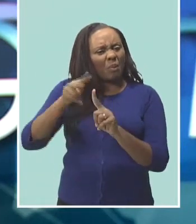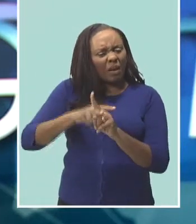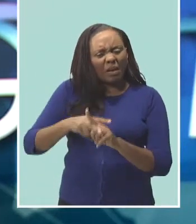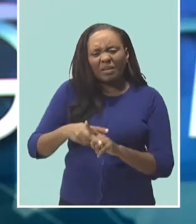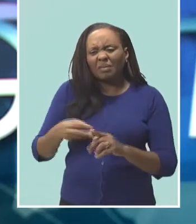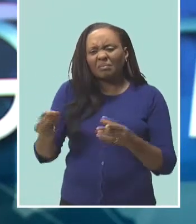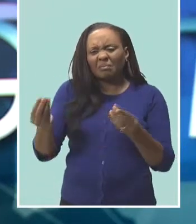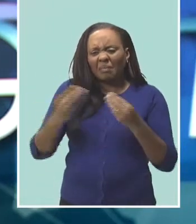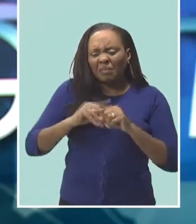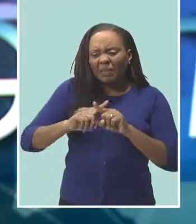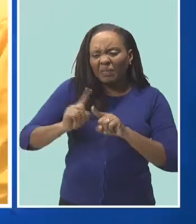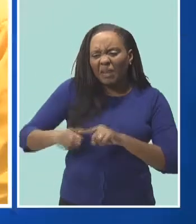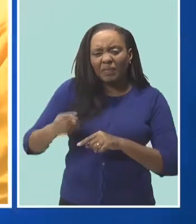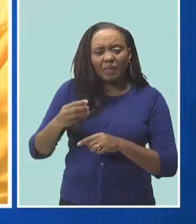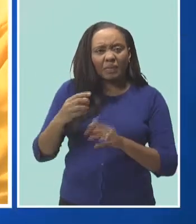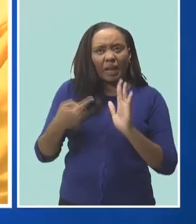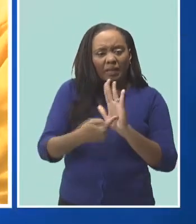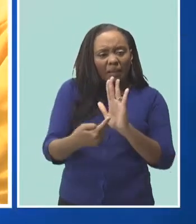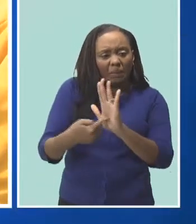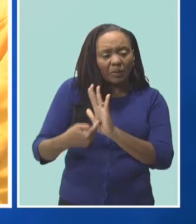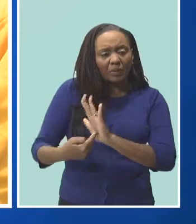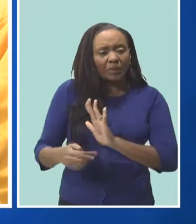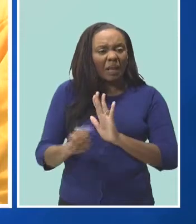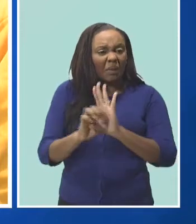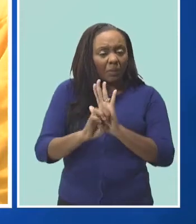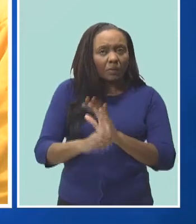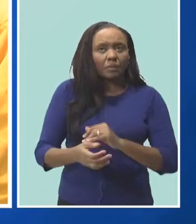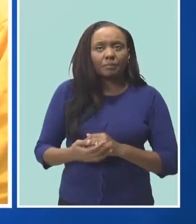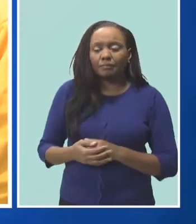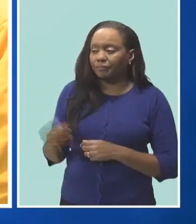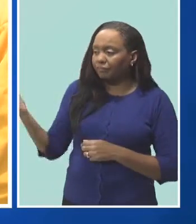reasons. We've had in excess of